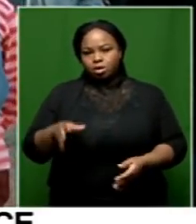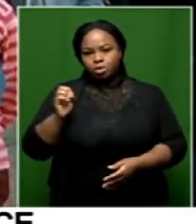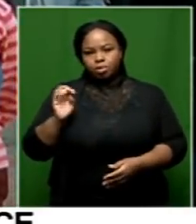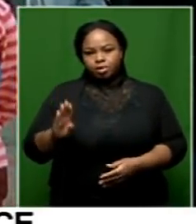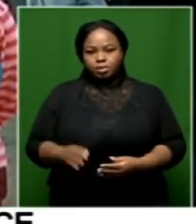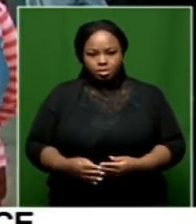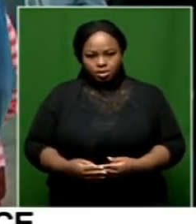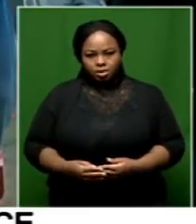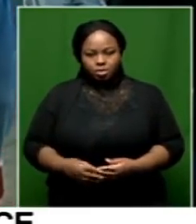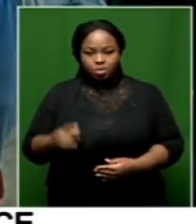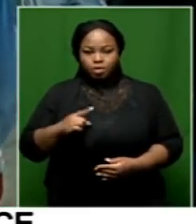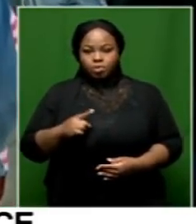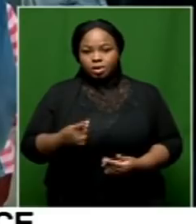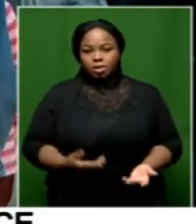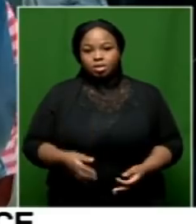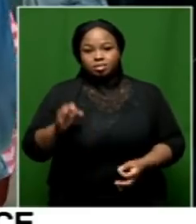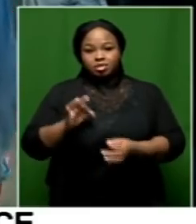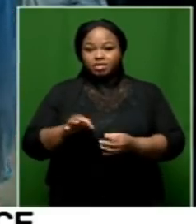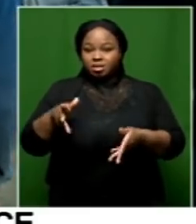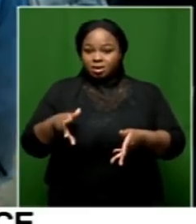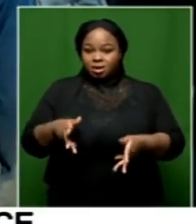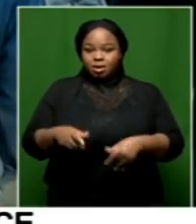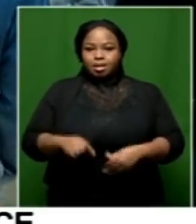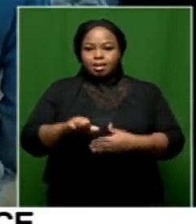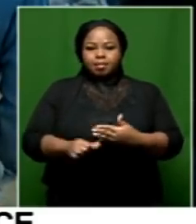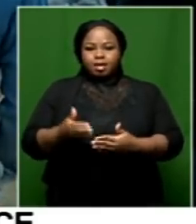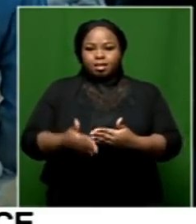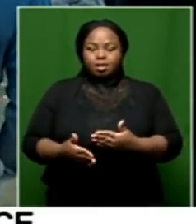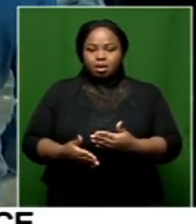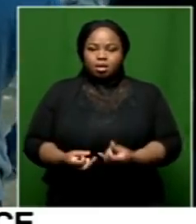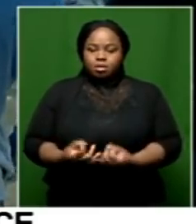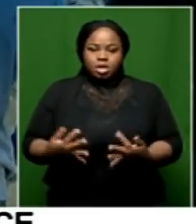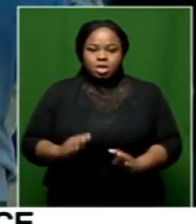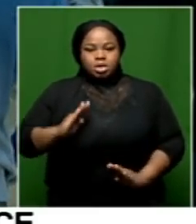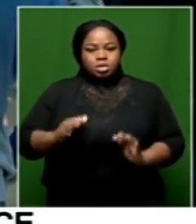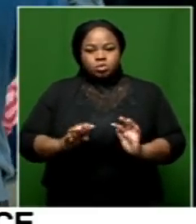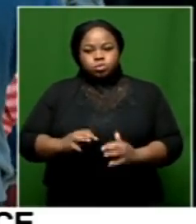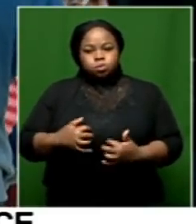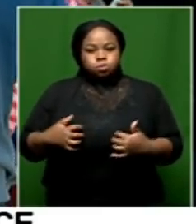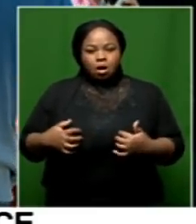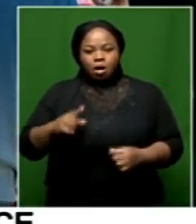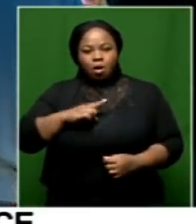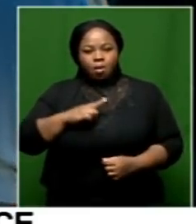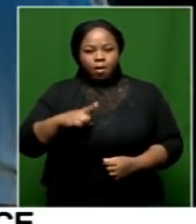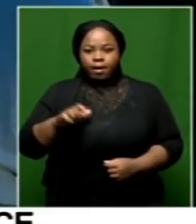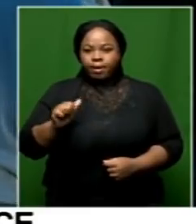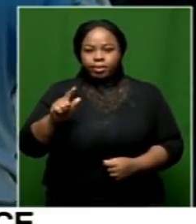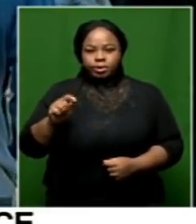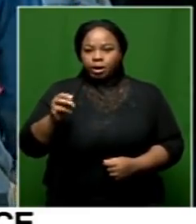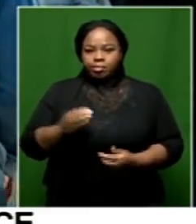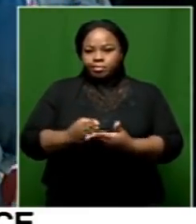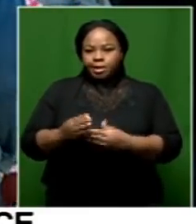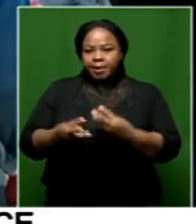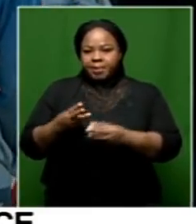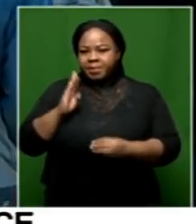Bloemfontein, that you'd find, particularly at this time of the month, there'd be a lot of frustration because some of the ATMs would not working, and